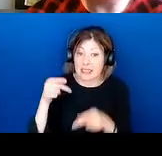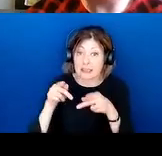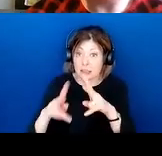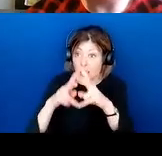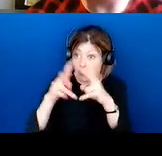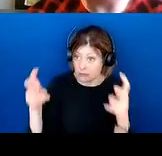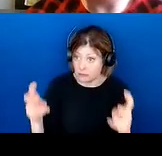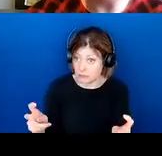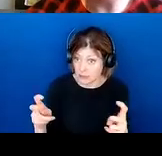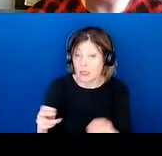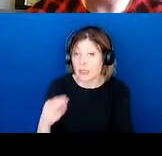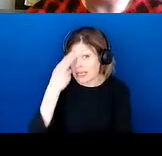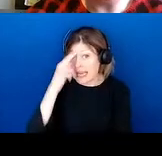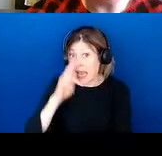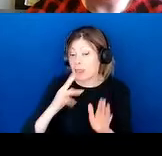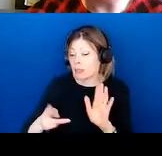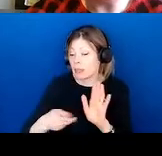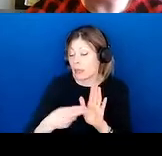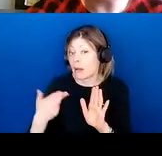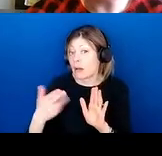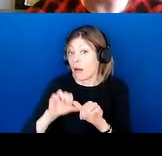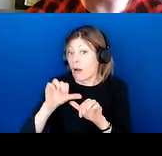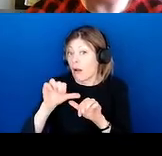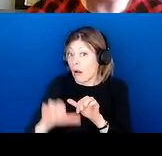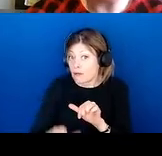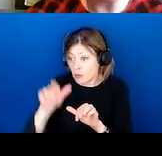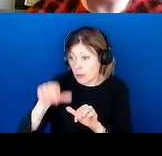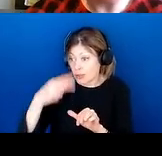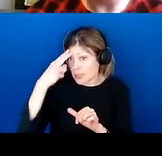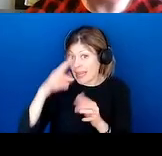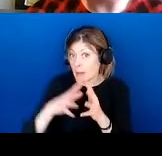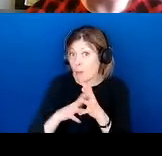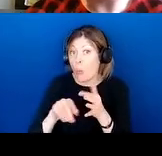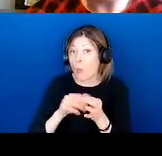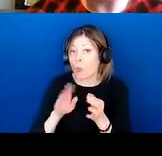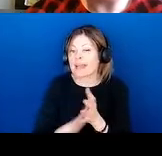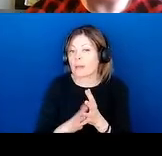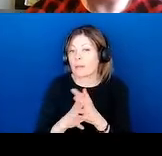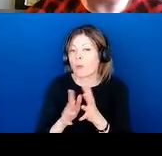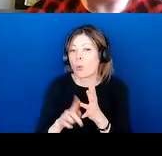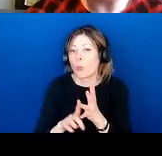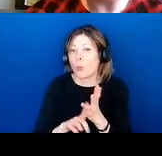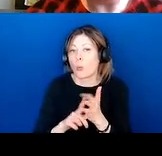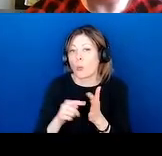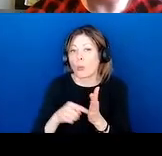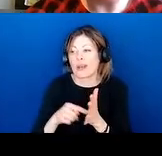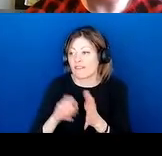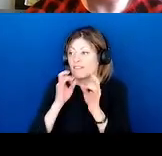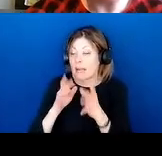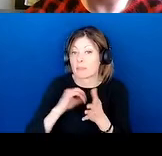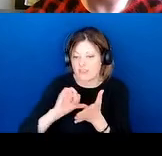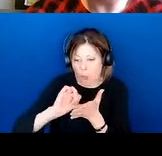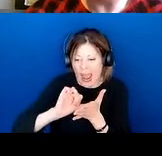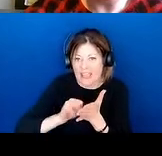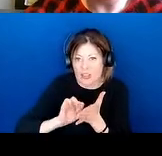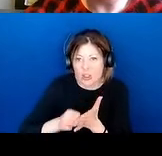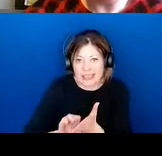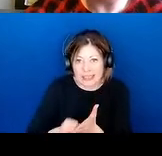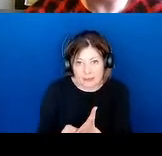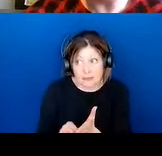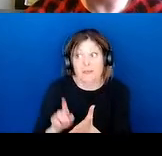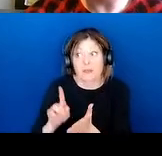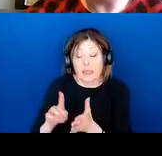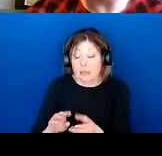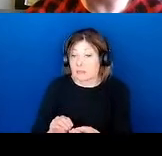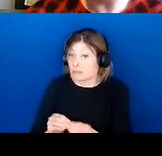engraver William Woollett, who often visited Painshill and published books of engravings of the park, which have proved